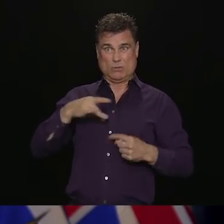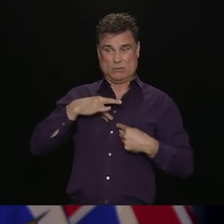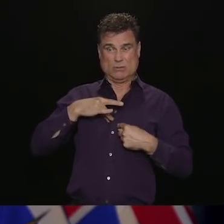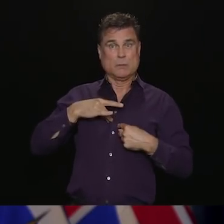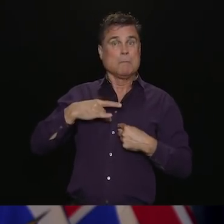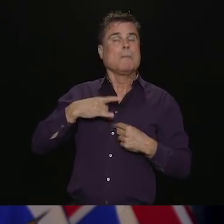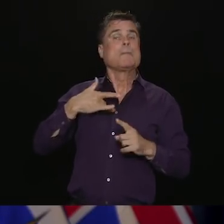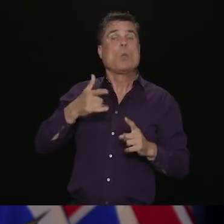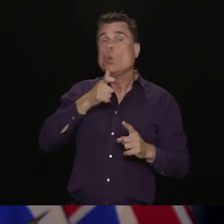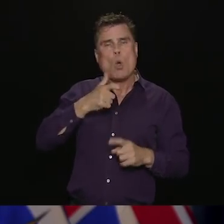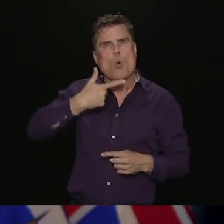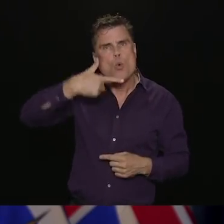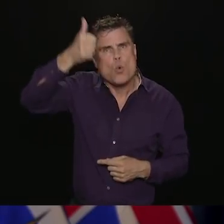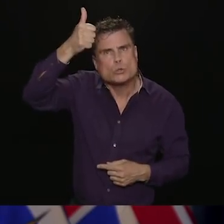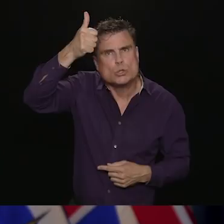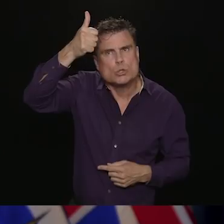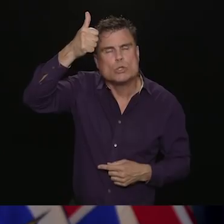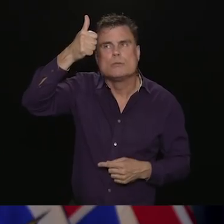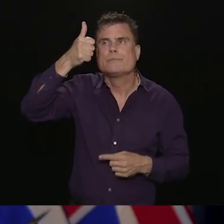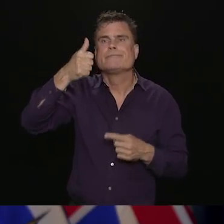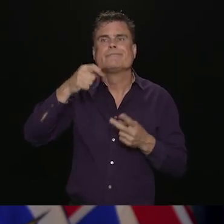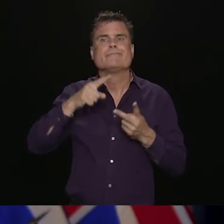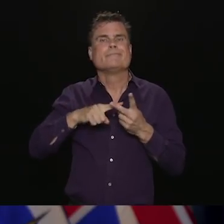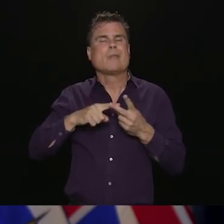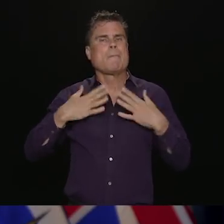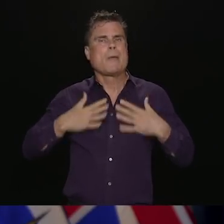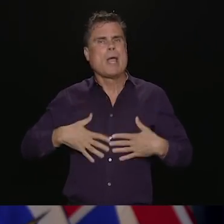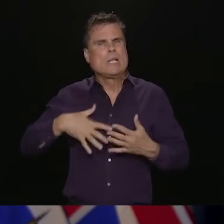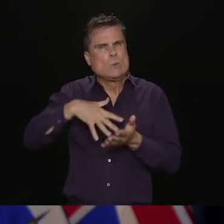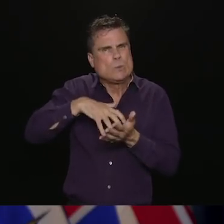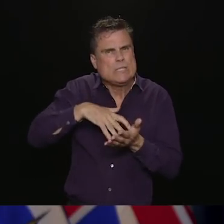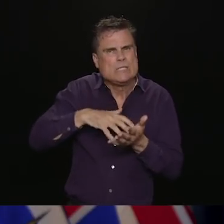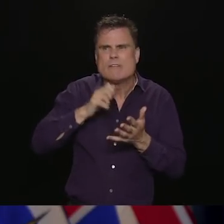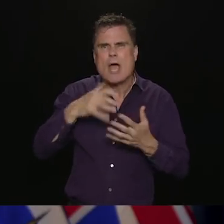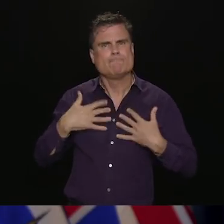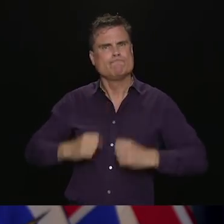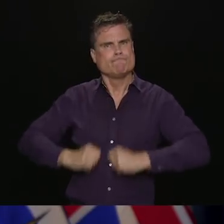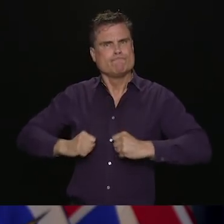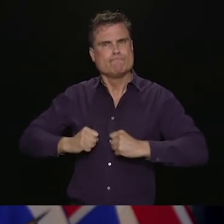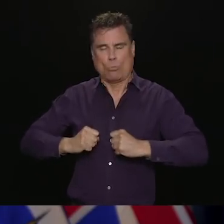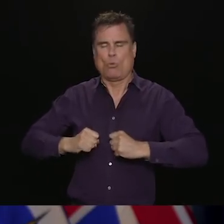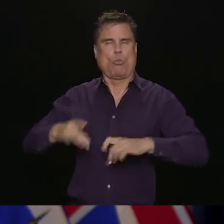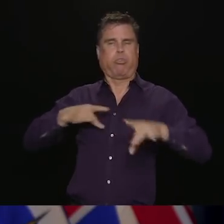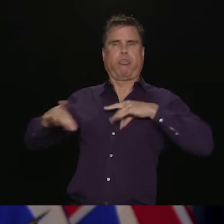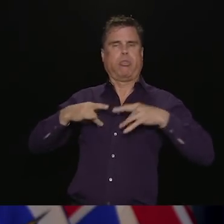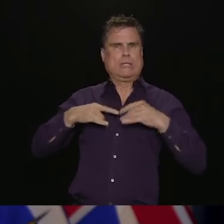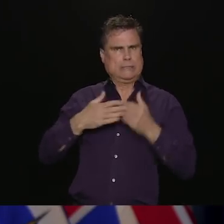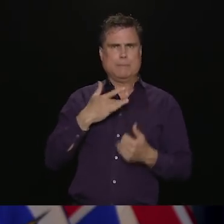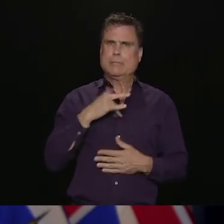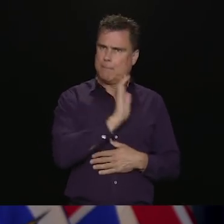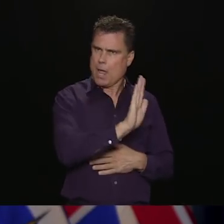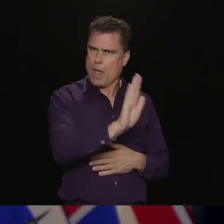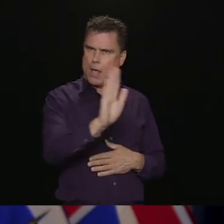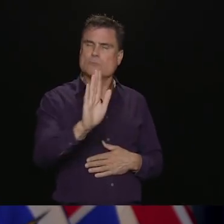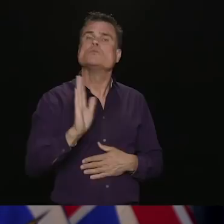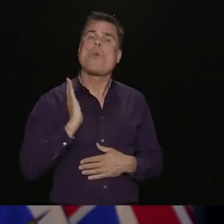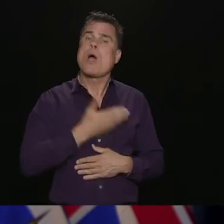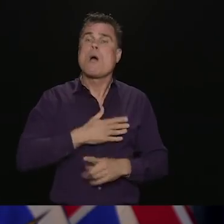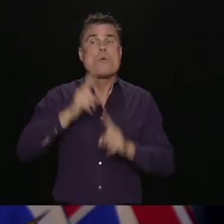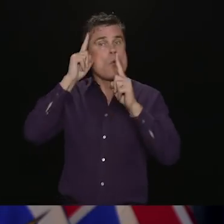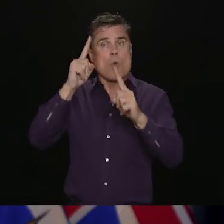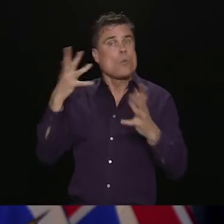us. And that only with distancing, only with ensuring that we have those fewer faces, larger